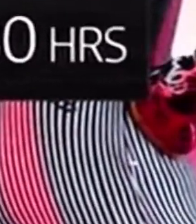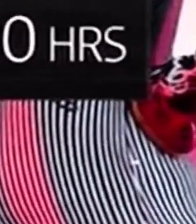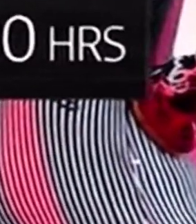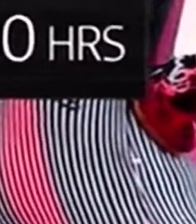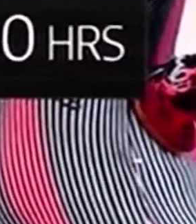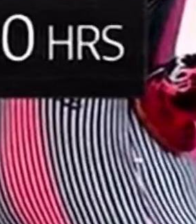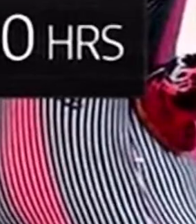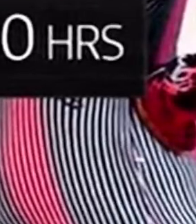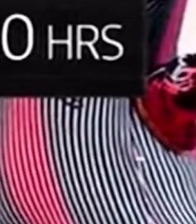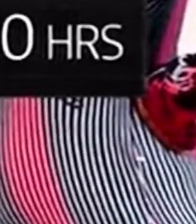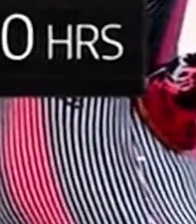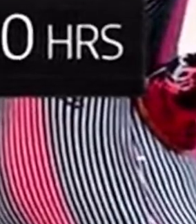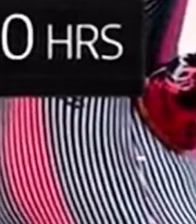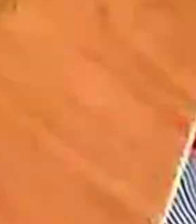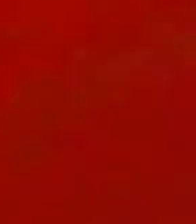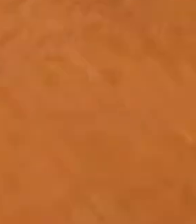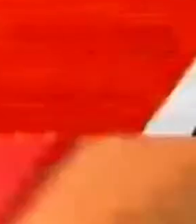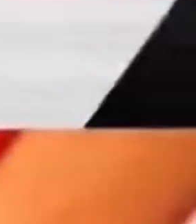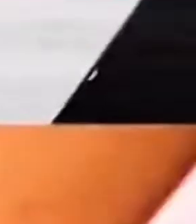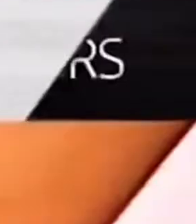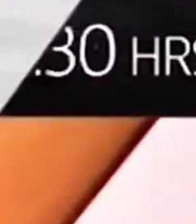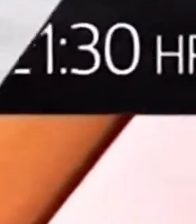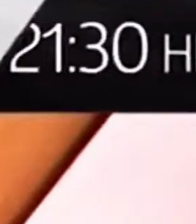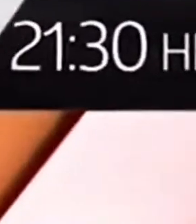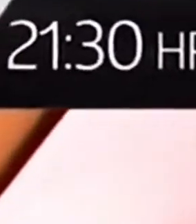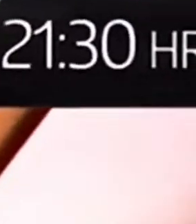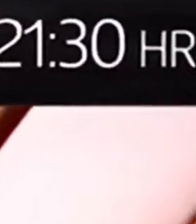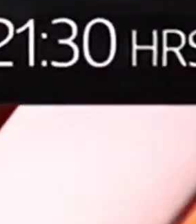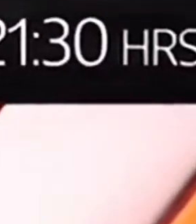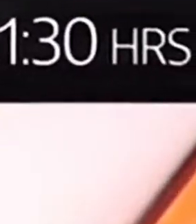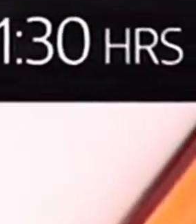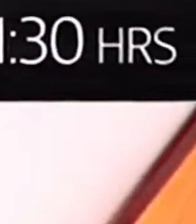to Ranamumbi. Witness Uncle Imbani's